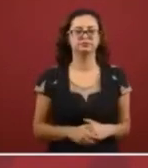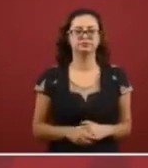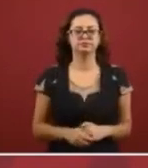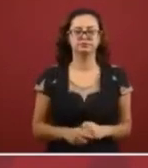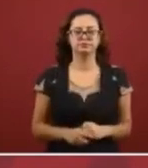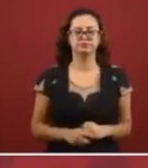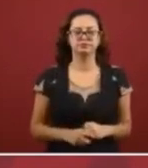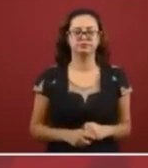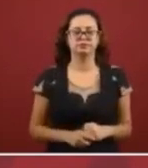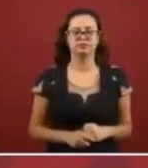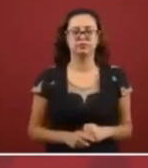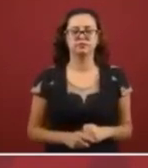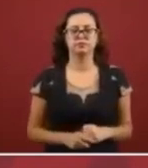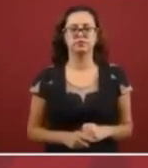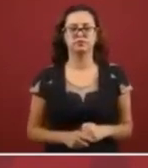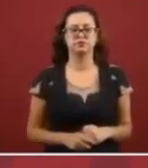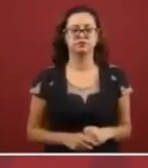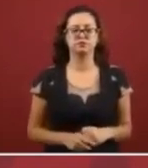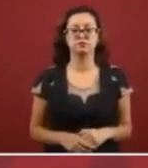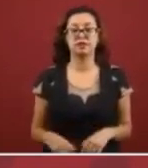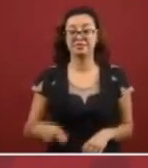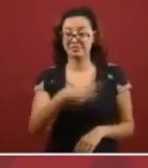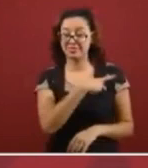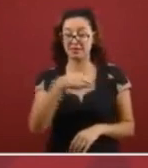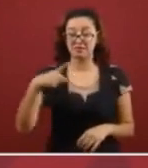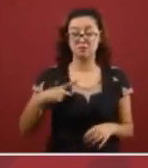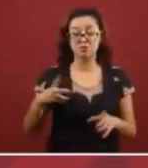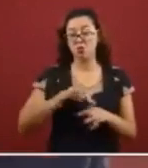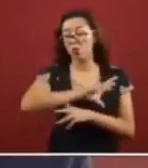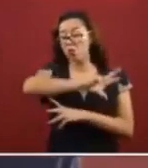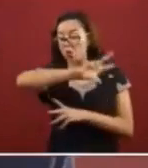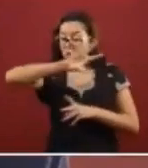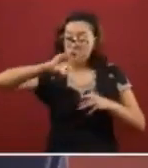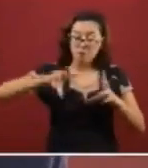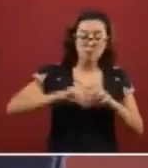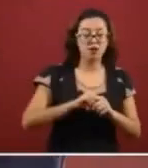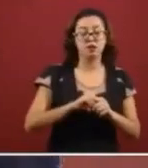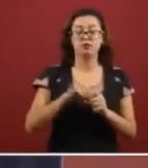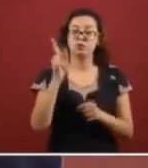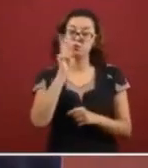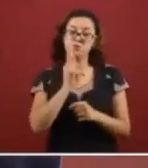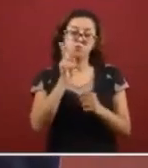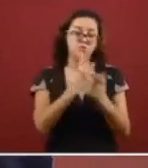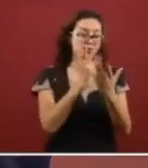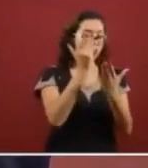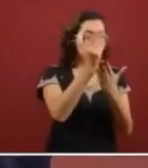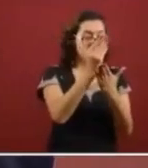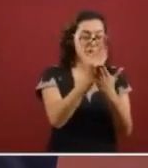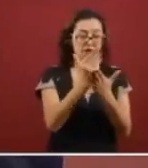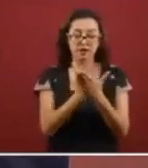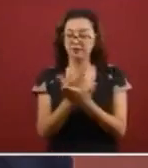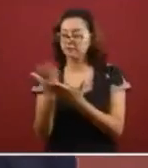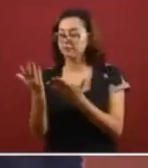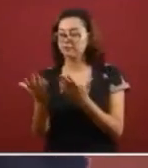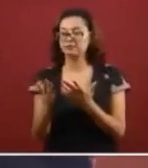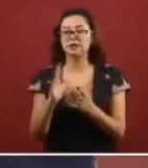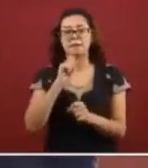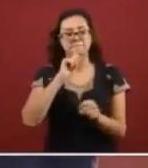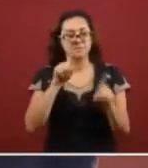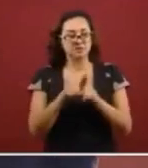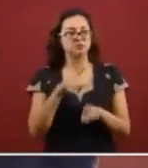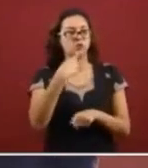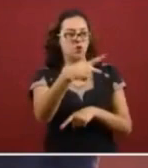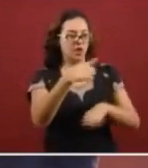to all the data and to listen to the company